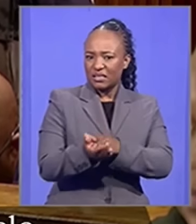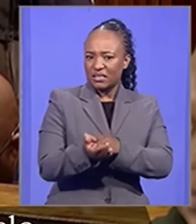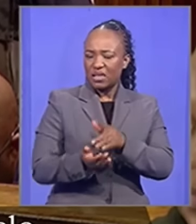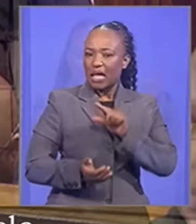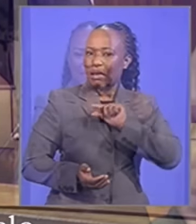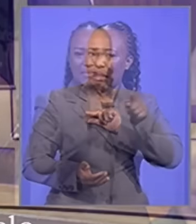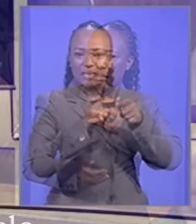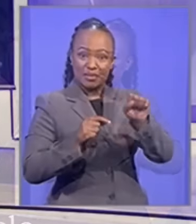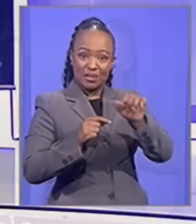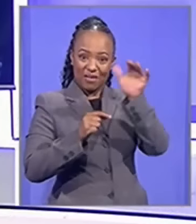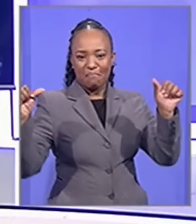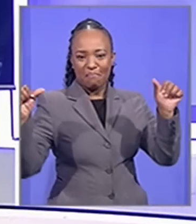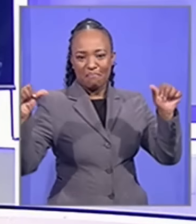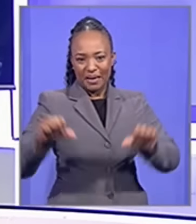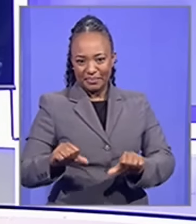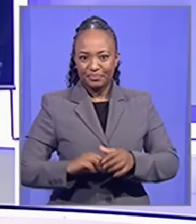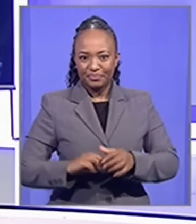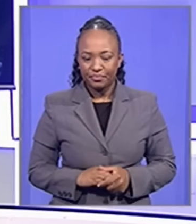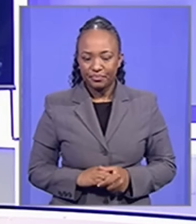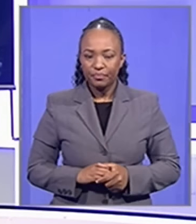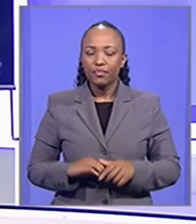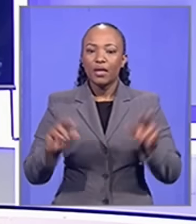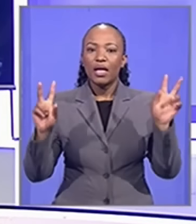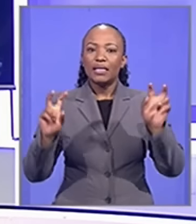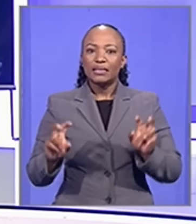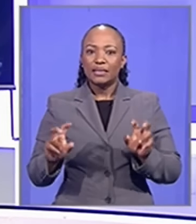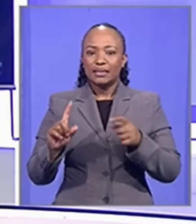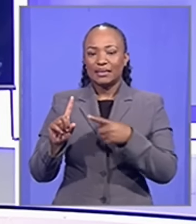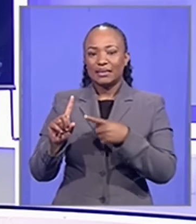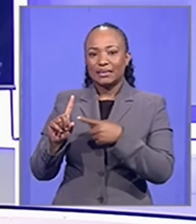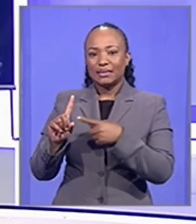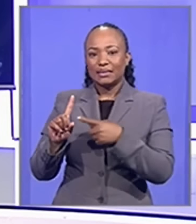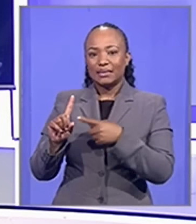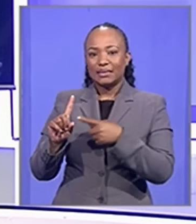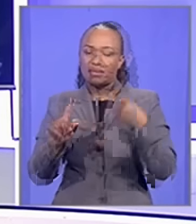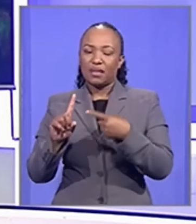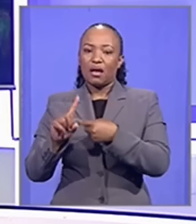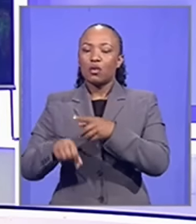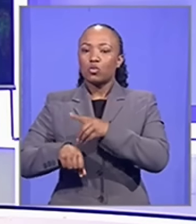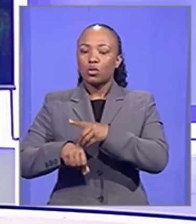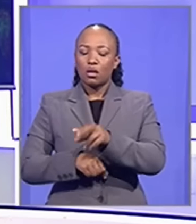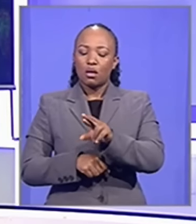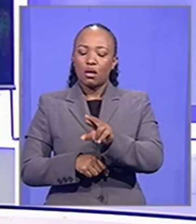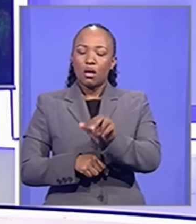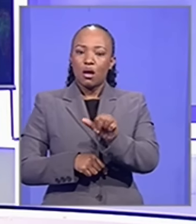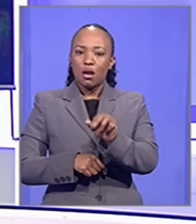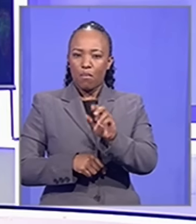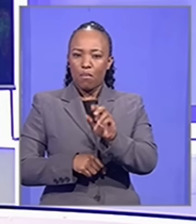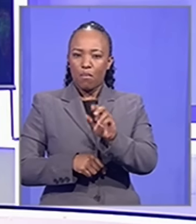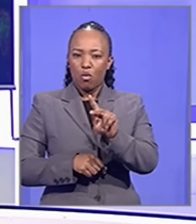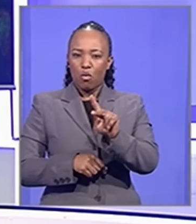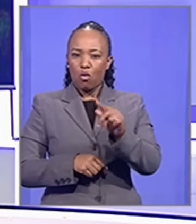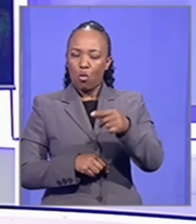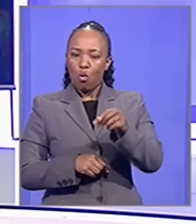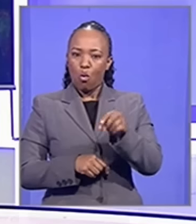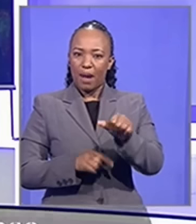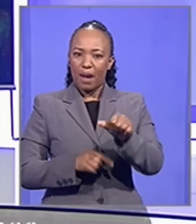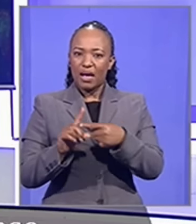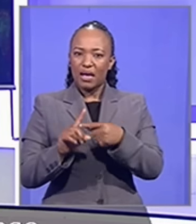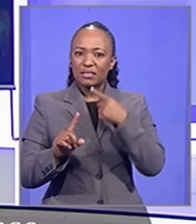molato. Letona la motlakase ngaka Kgosientsho Ramokgopa le bohle ba amehang leanong la theko